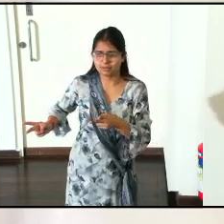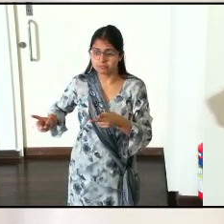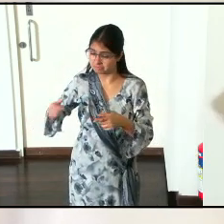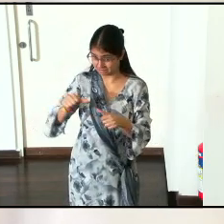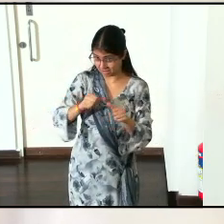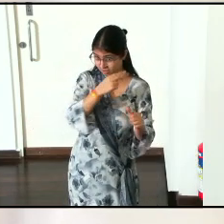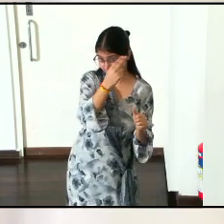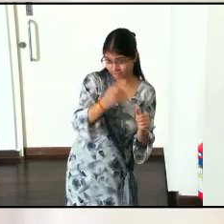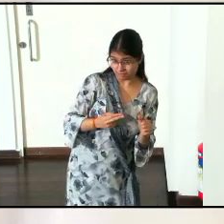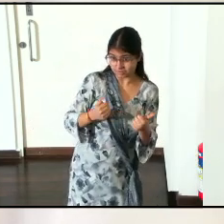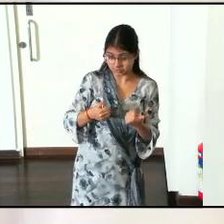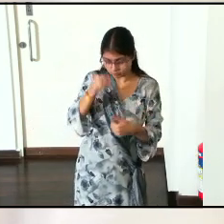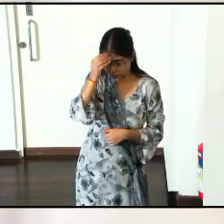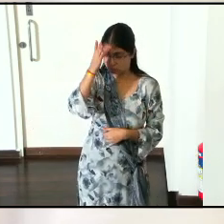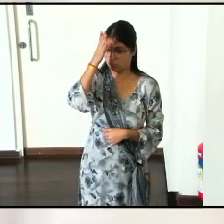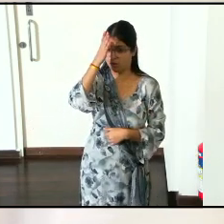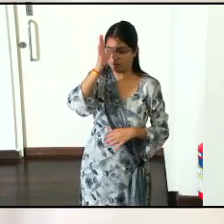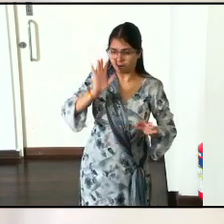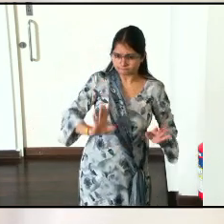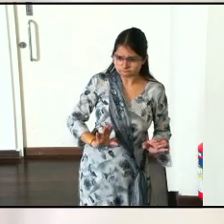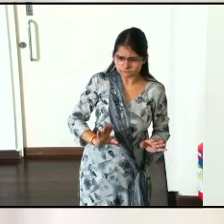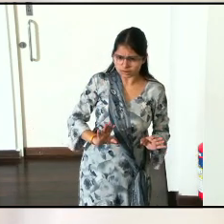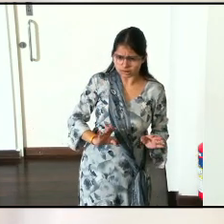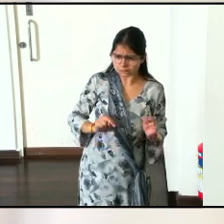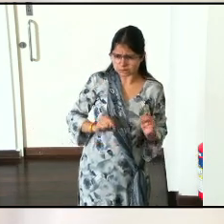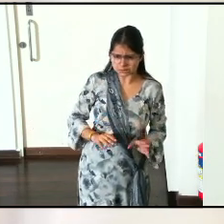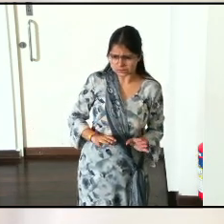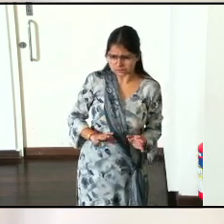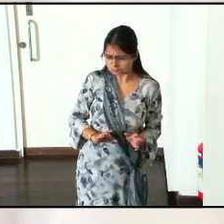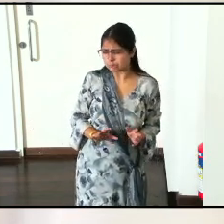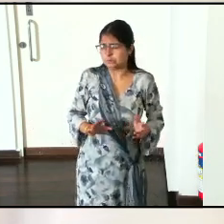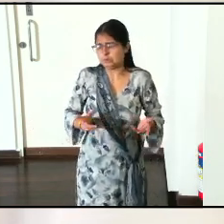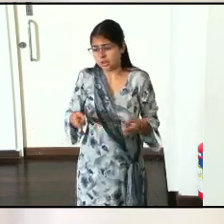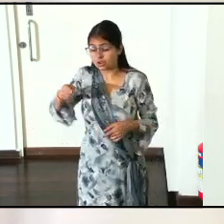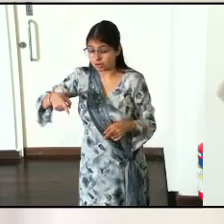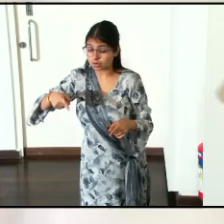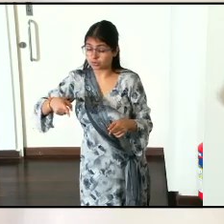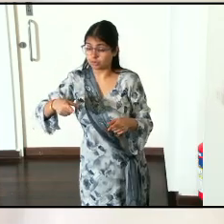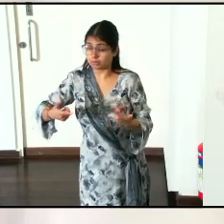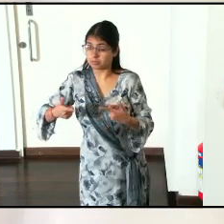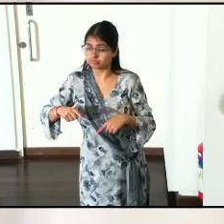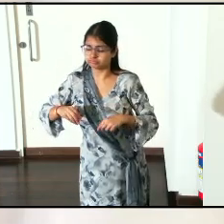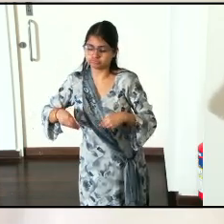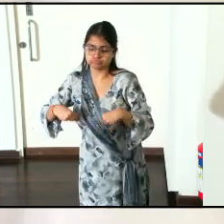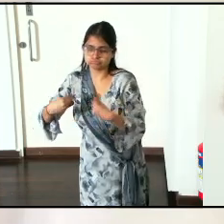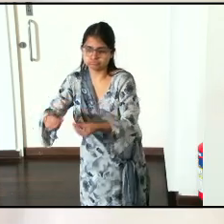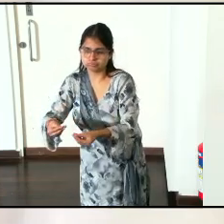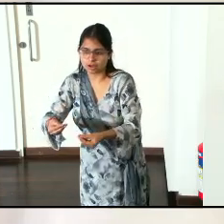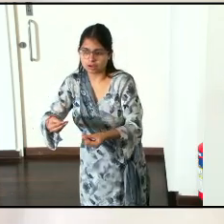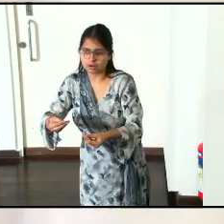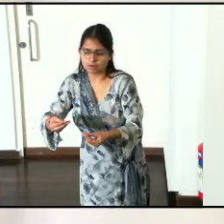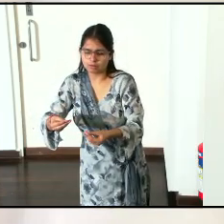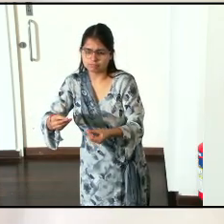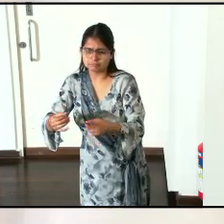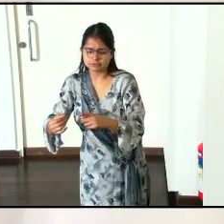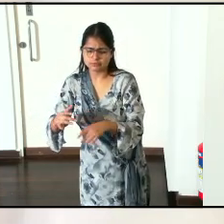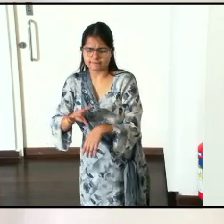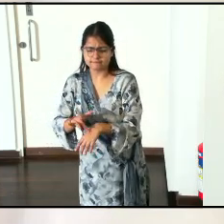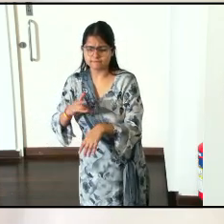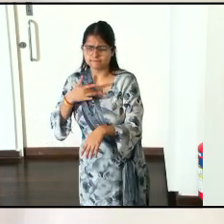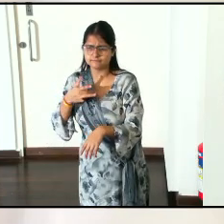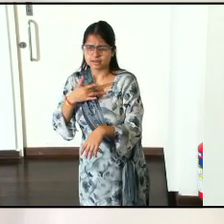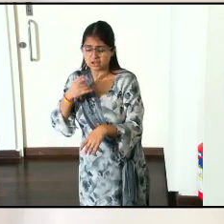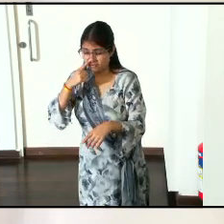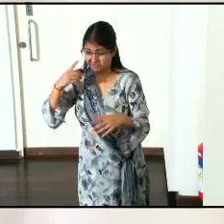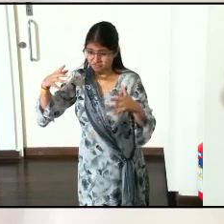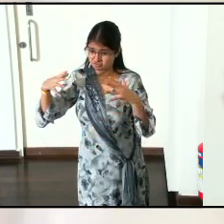artist was aware of that, but those are, they give you a very different kind of affective sense, whereas these